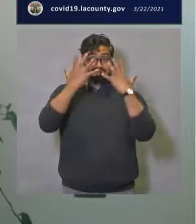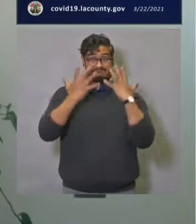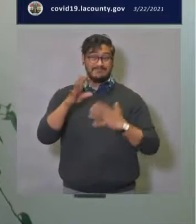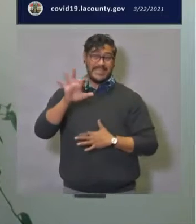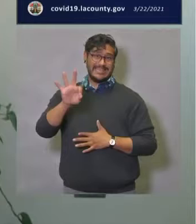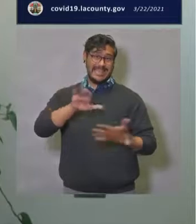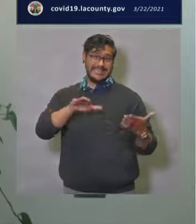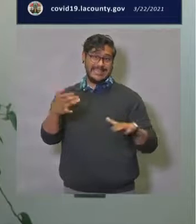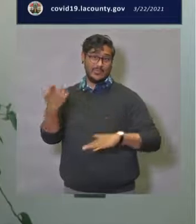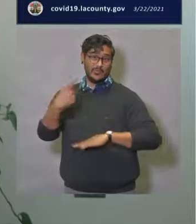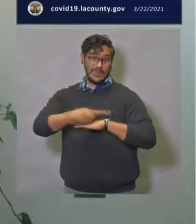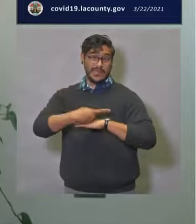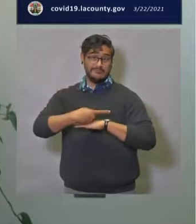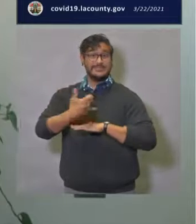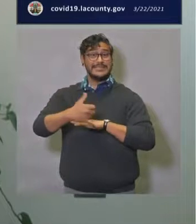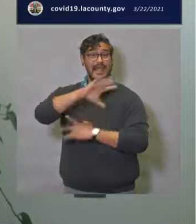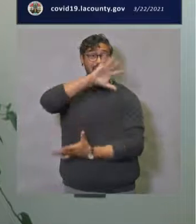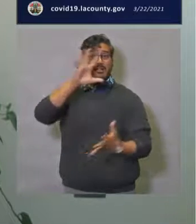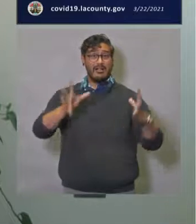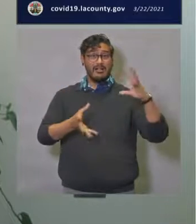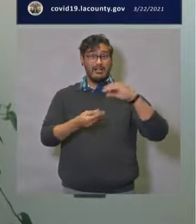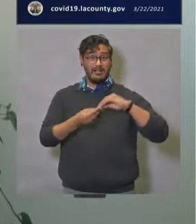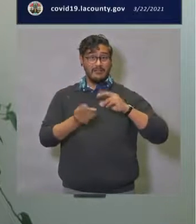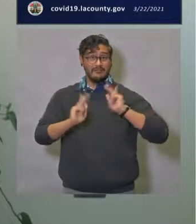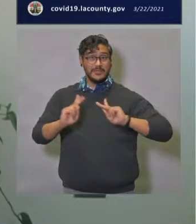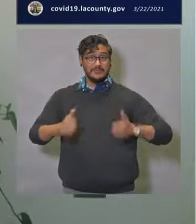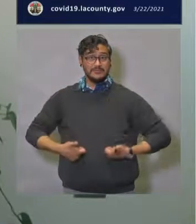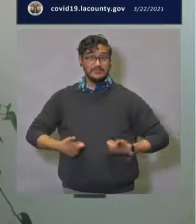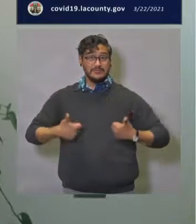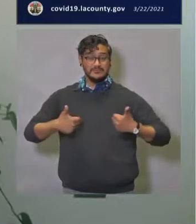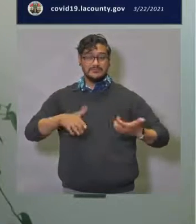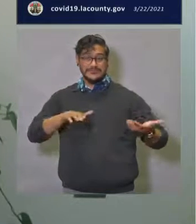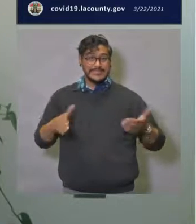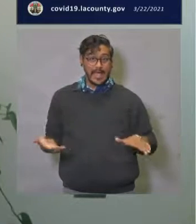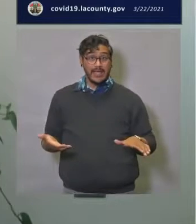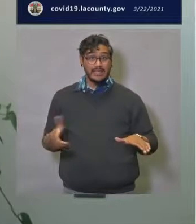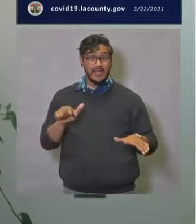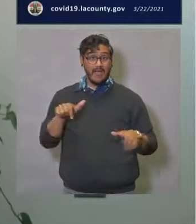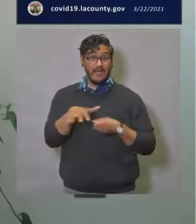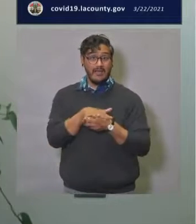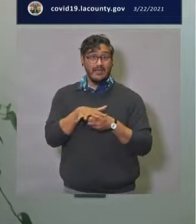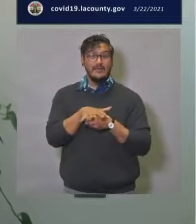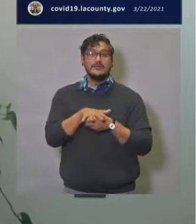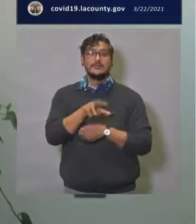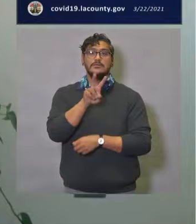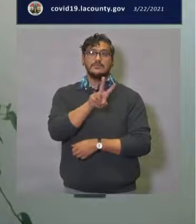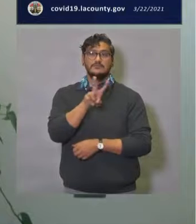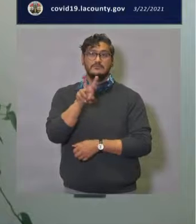today, which brings the total number of COVID-19 related deaths in LA County to